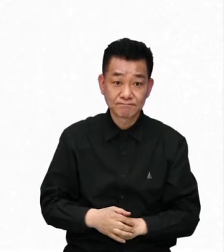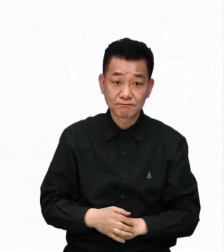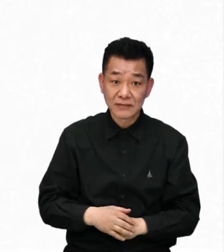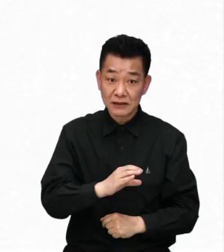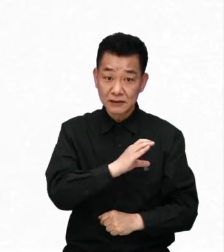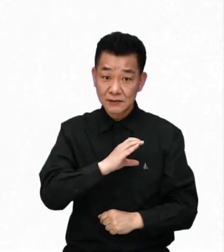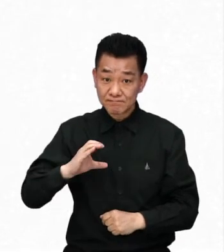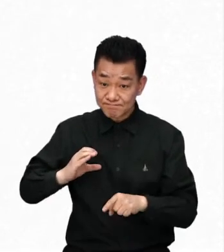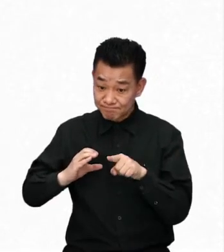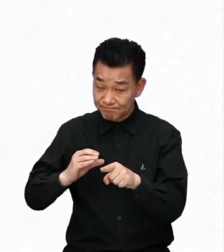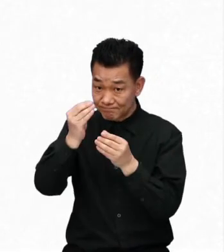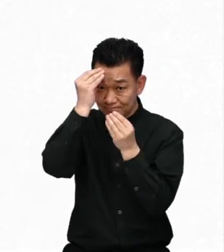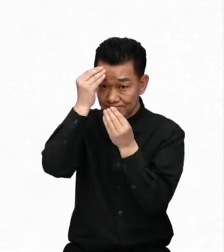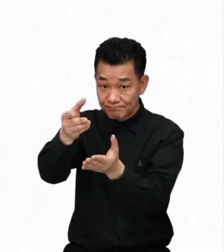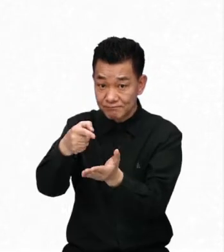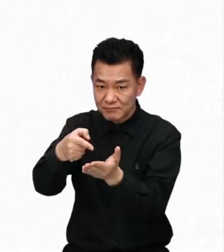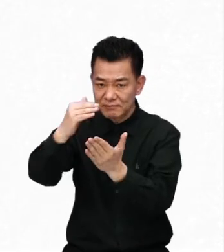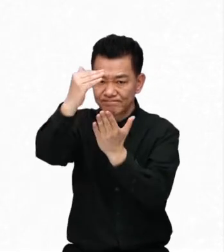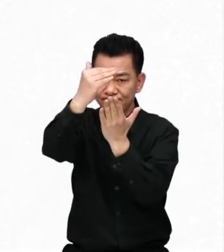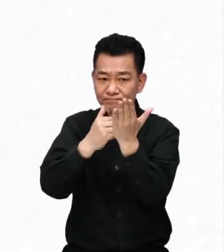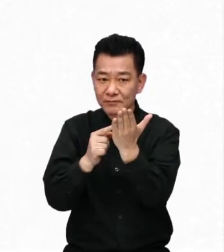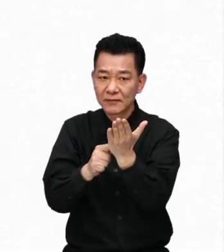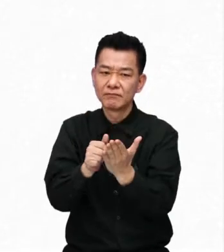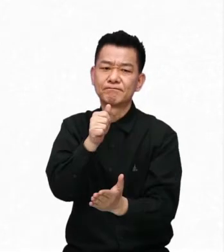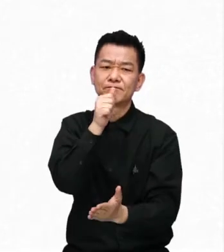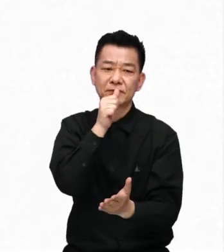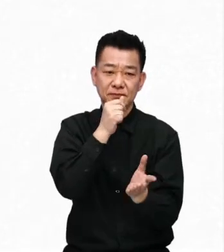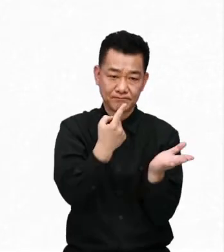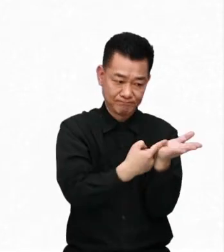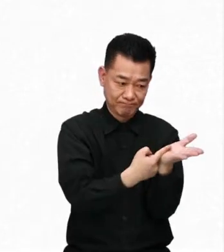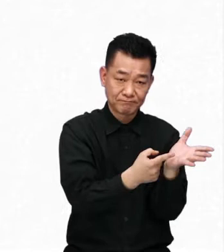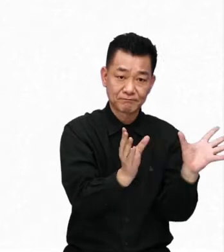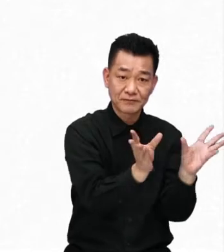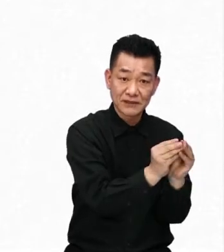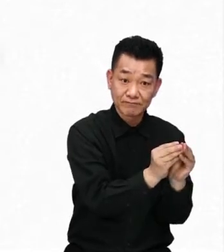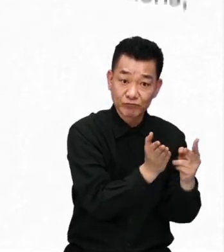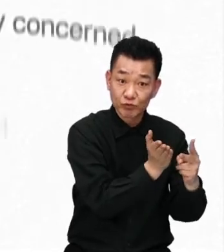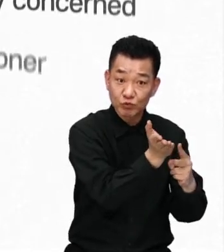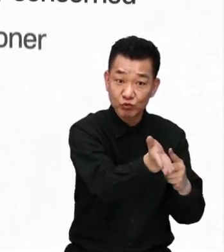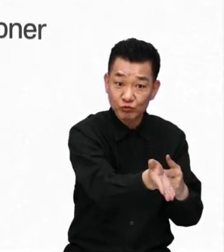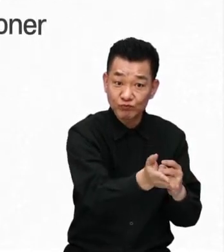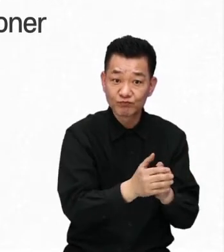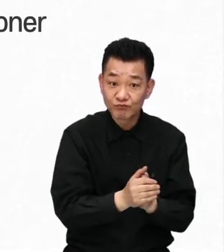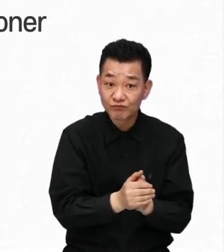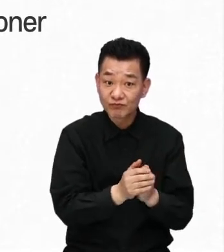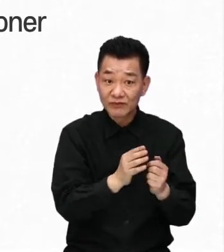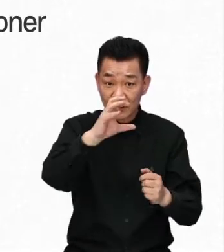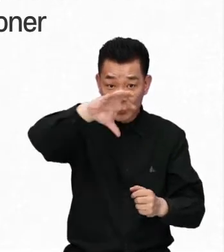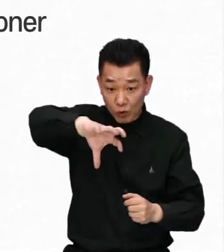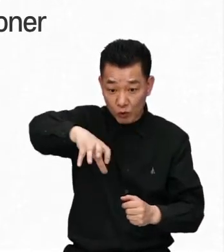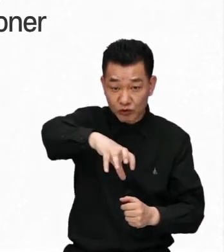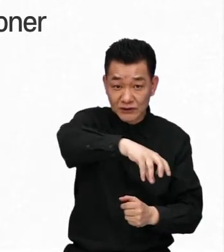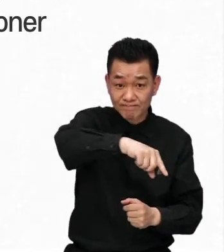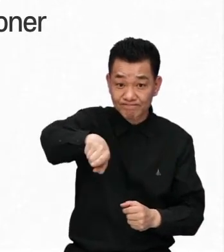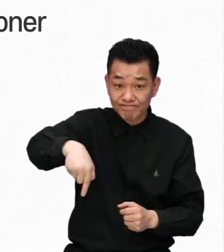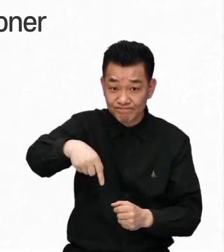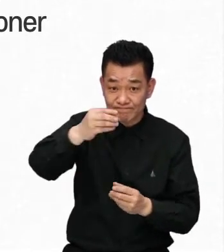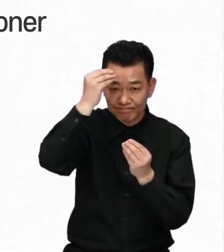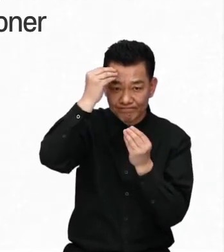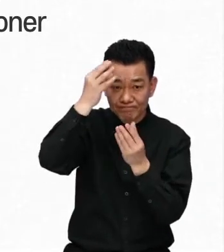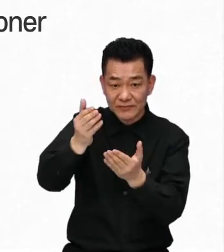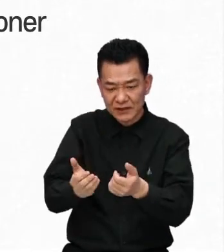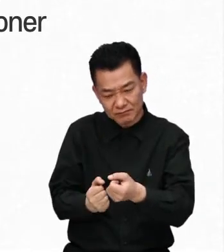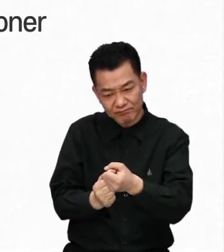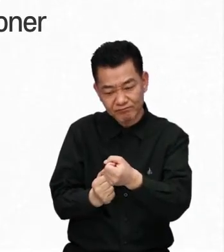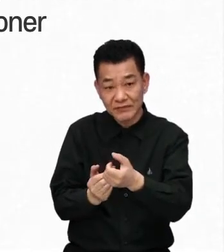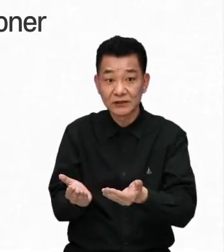Also, the committee shall hold closed meetings when examining communications. After examining a communication, the committee shall